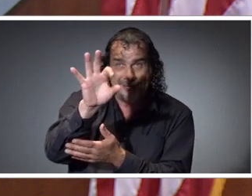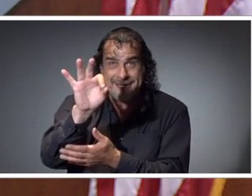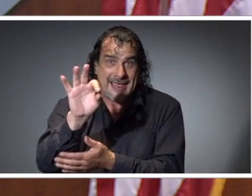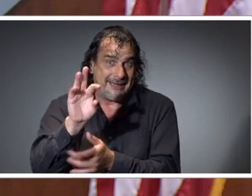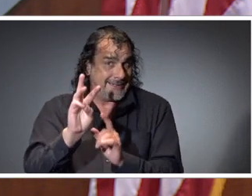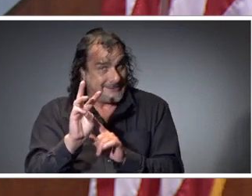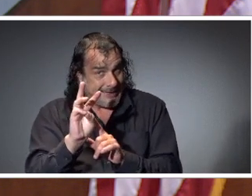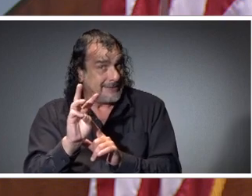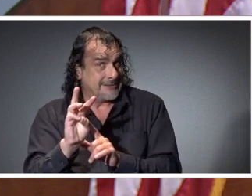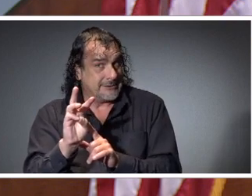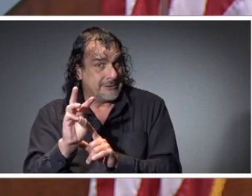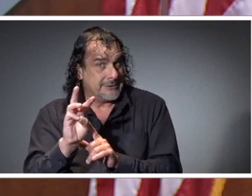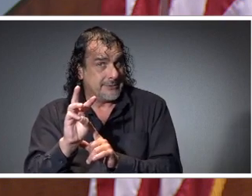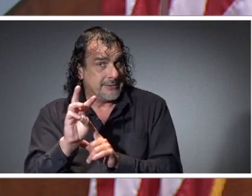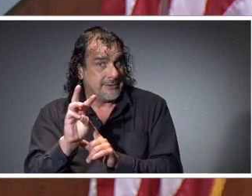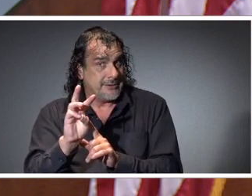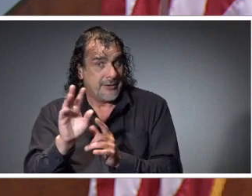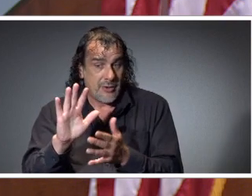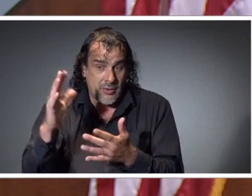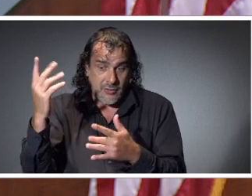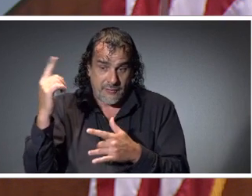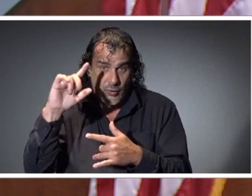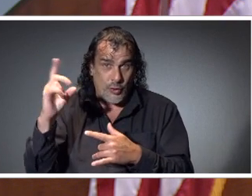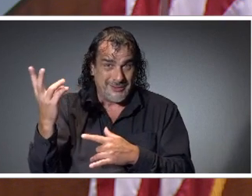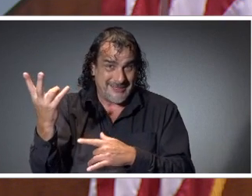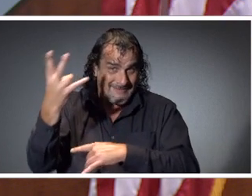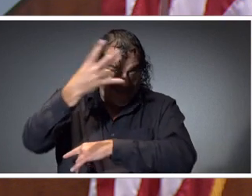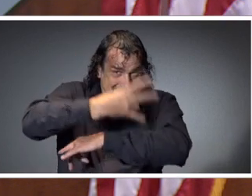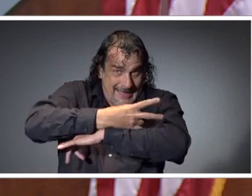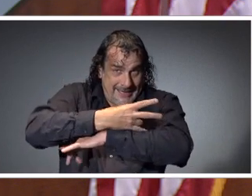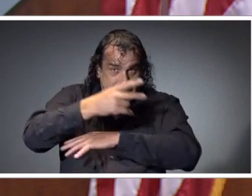5,496 cases over that seven-day period.